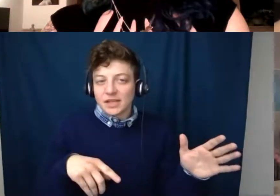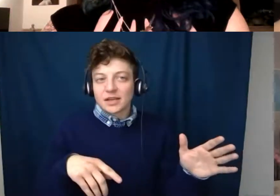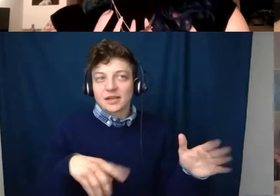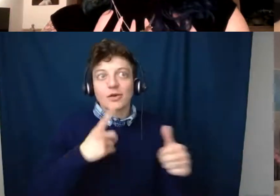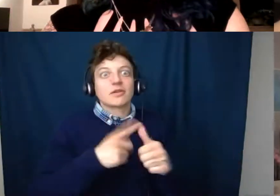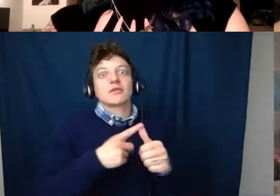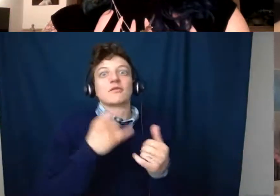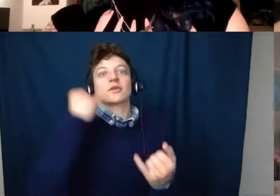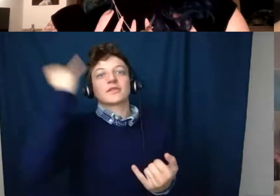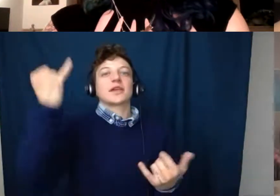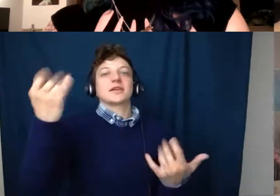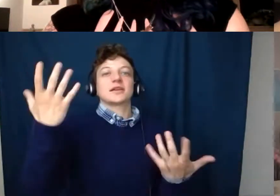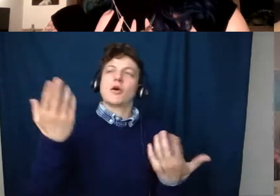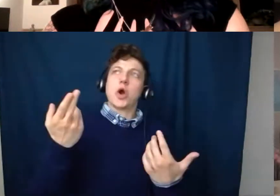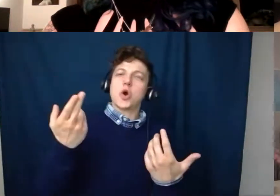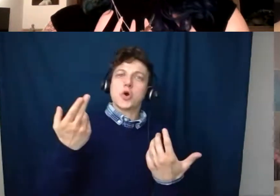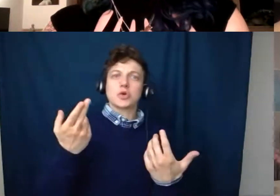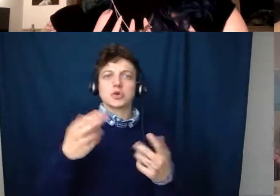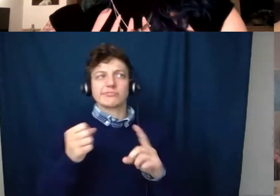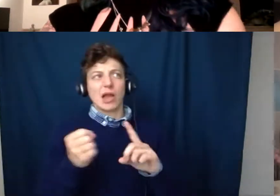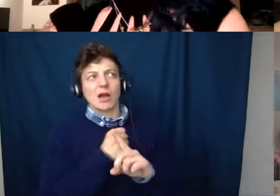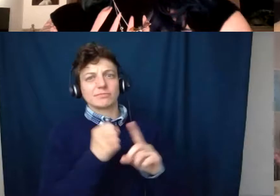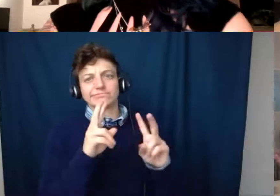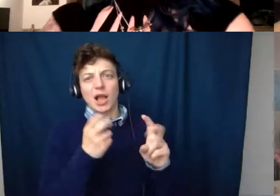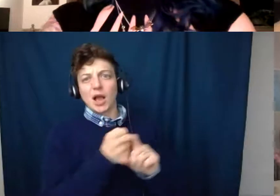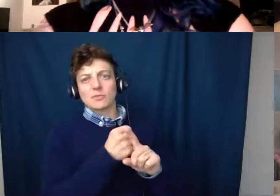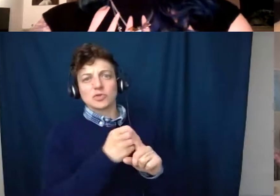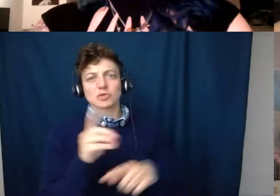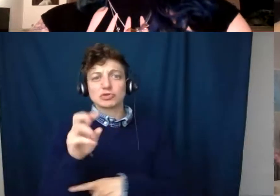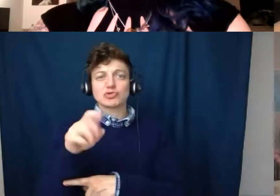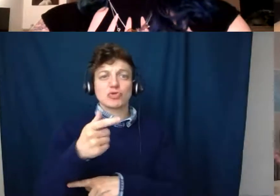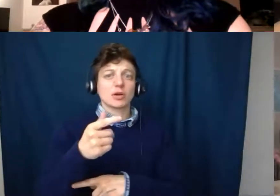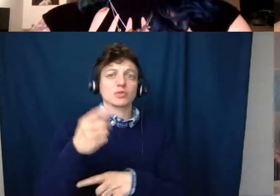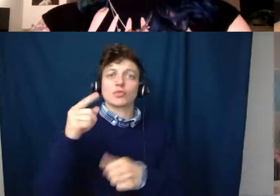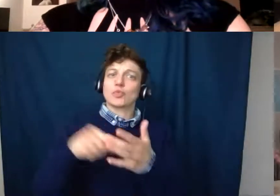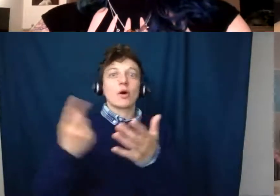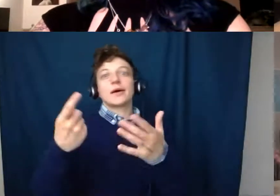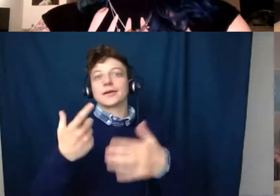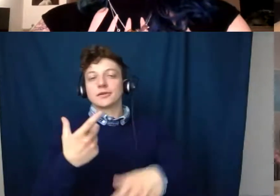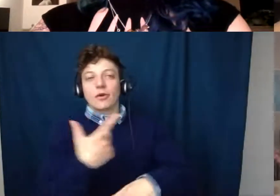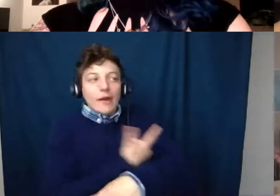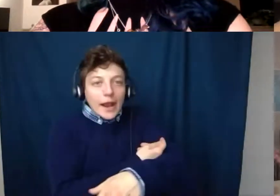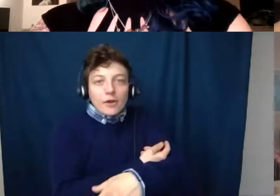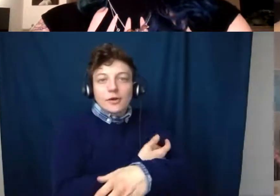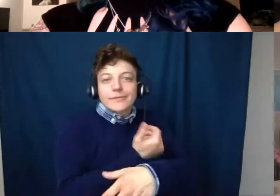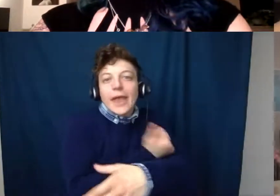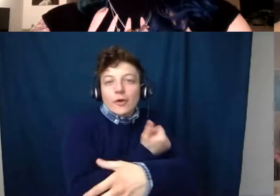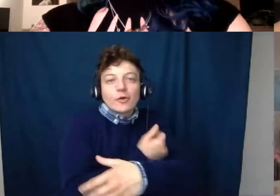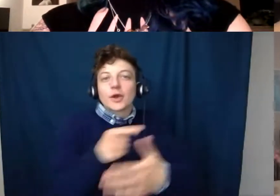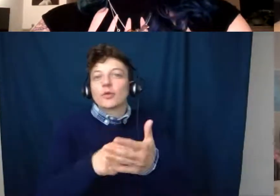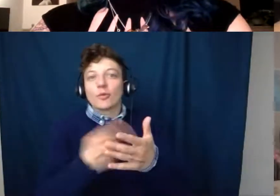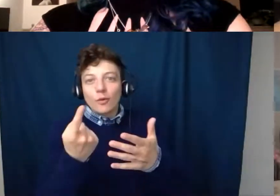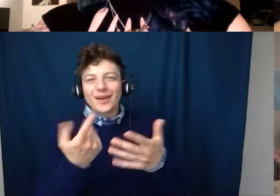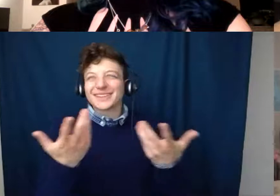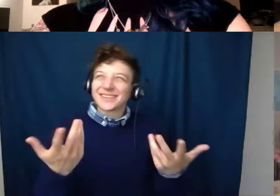drugs once or you'll use heroin once and you'll be addicted for life. I think we know that something like 30% of people who try